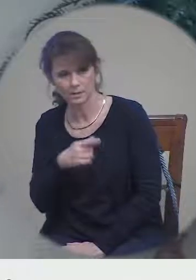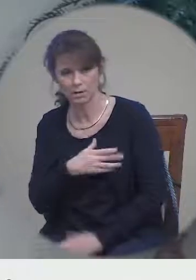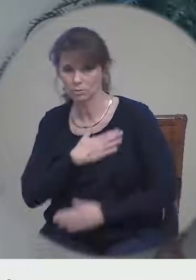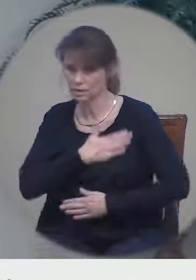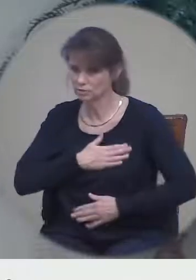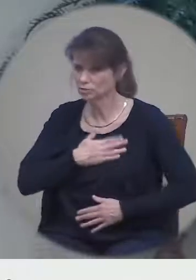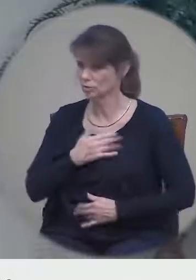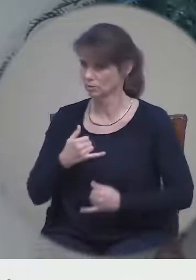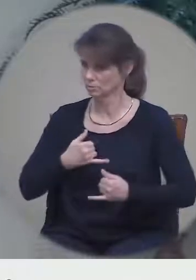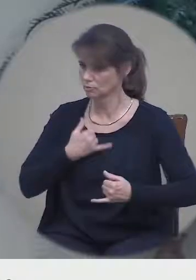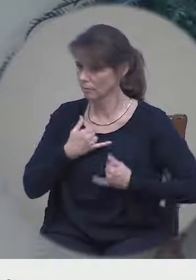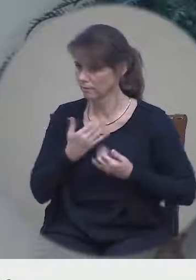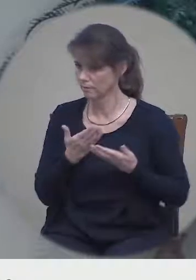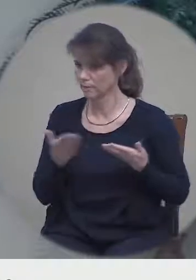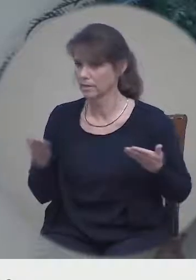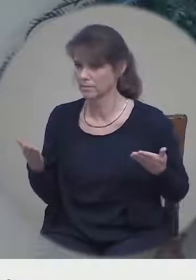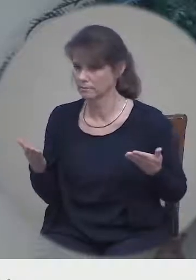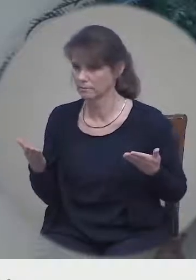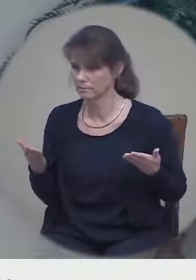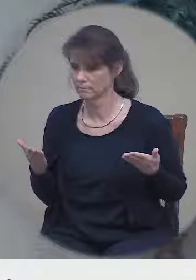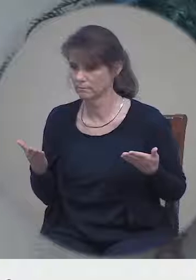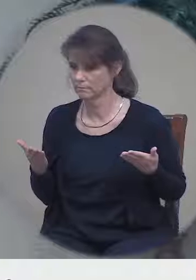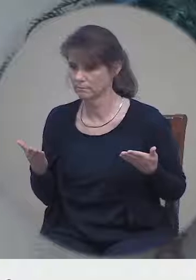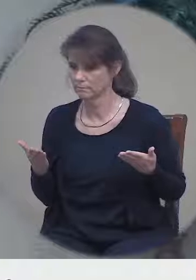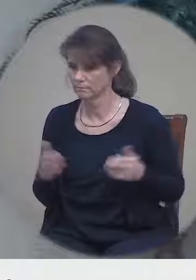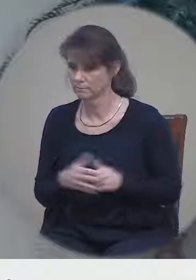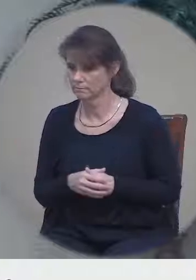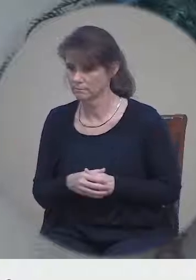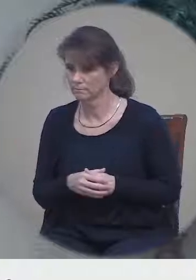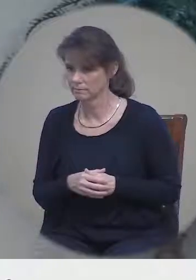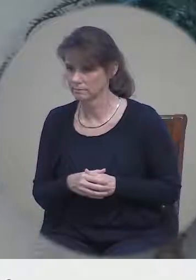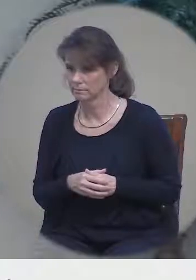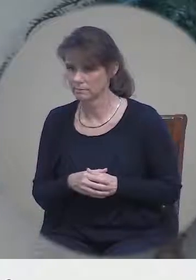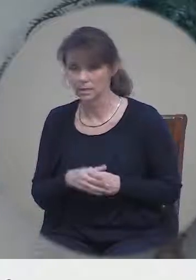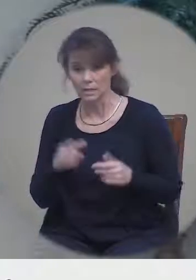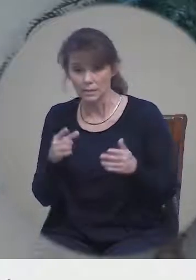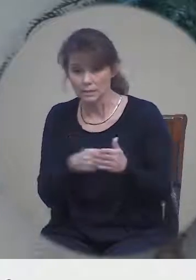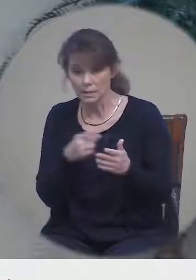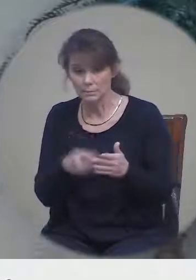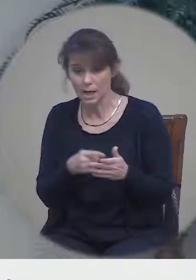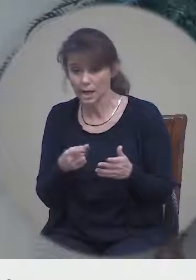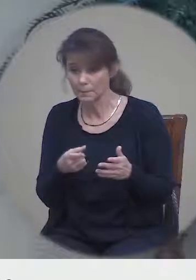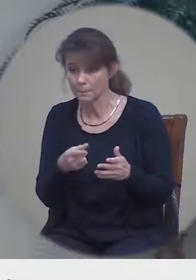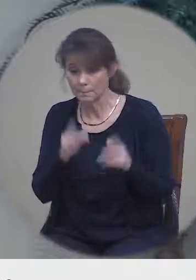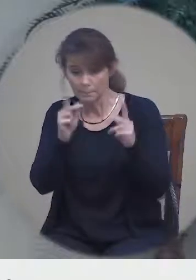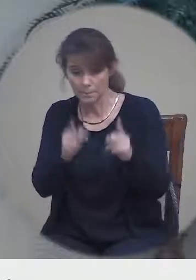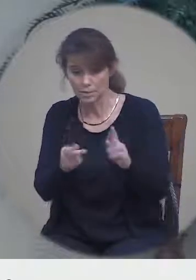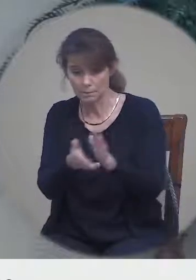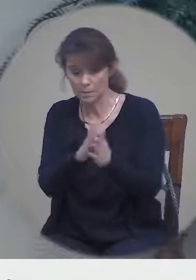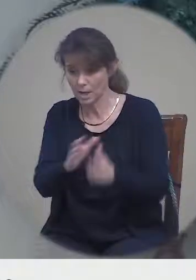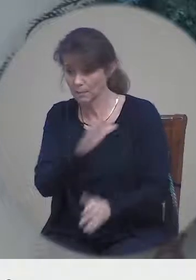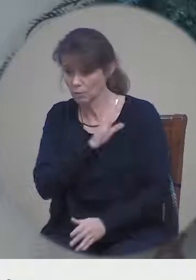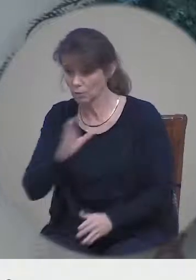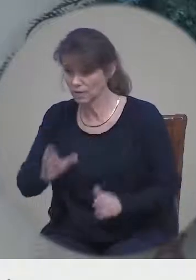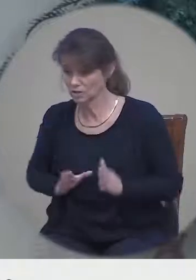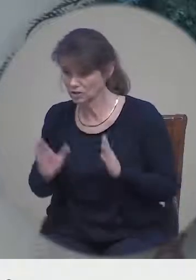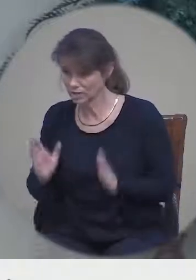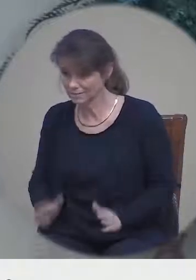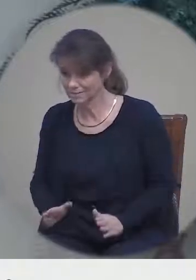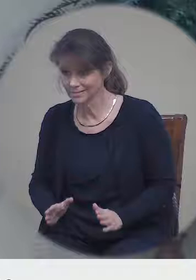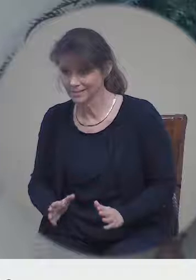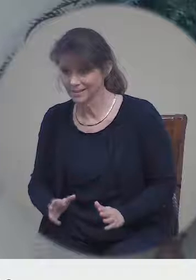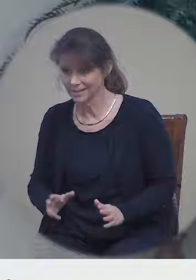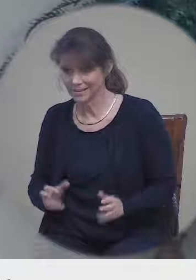goods. You lost everything you had just by becoming a Christian. Here he says, don't be covetous. Be thankful for what you